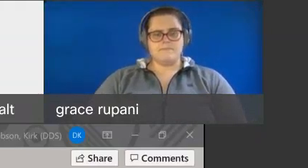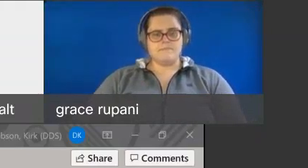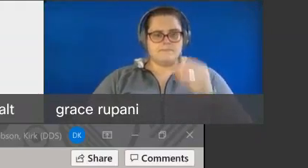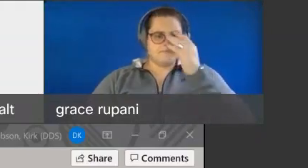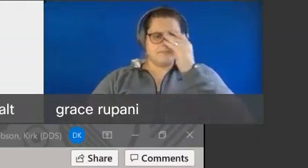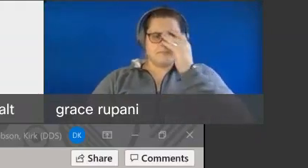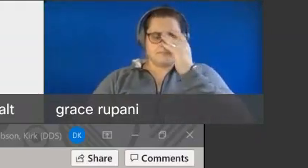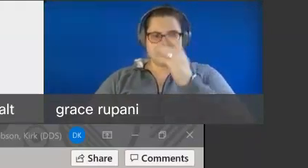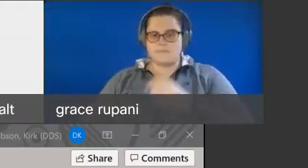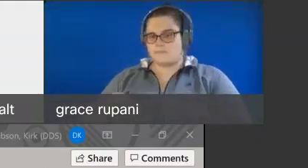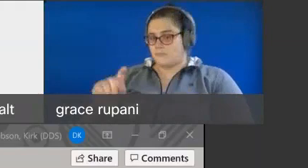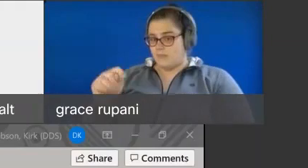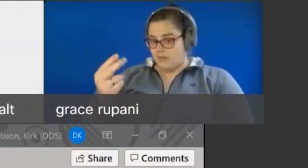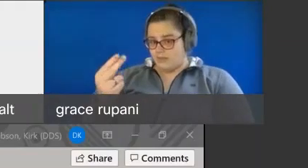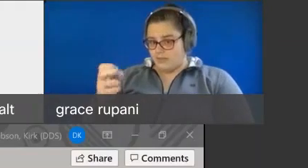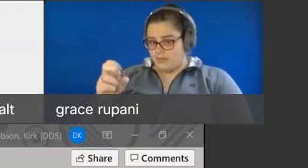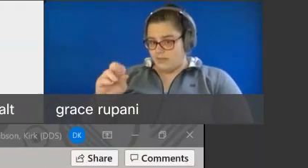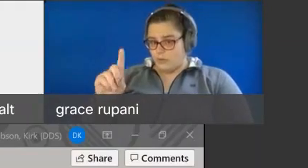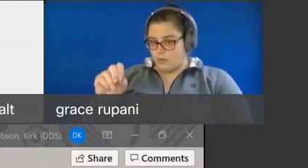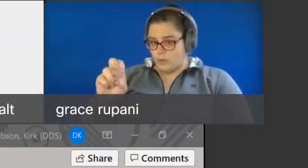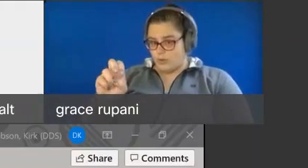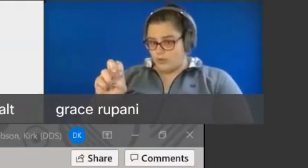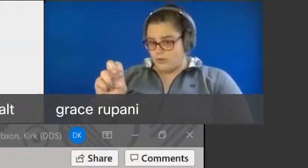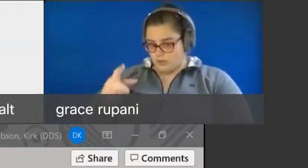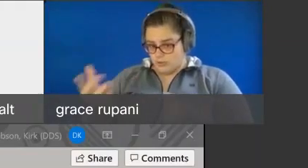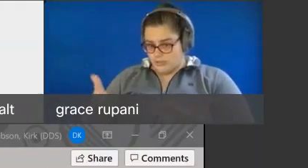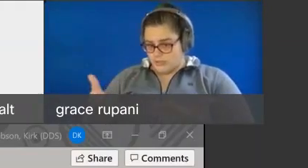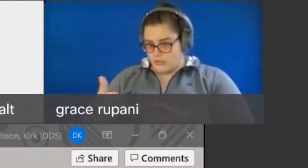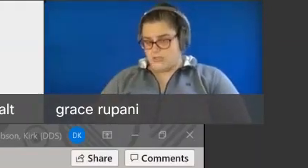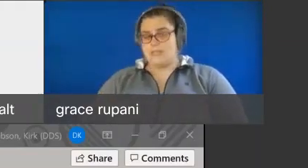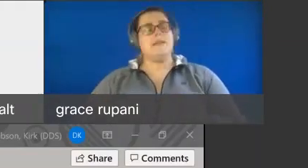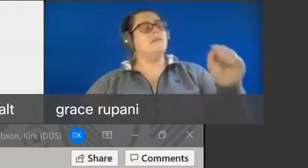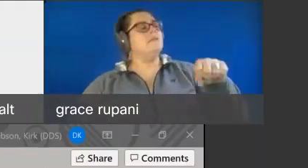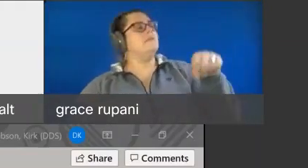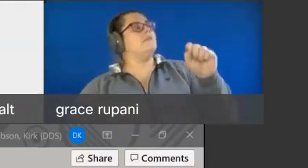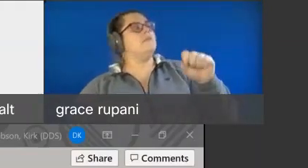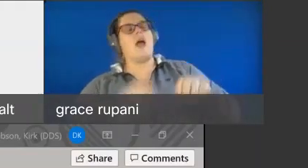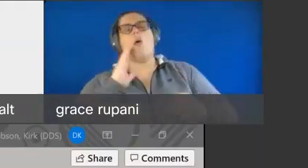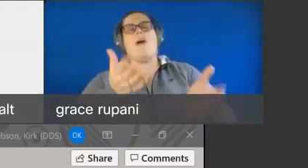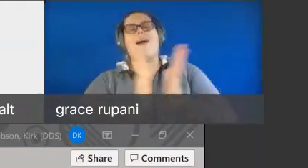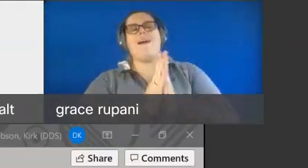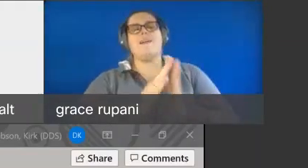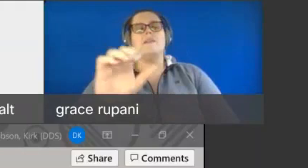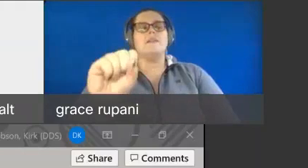Theodore, are you with us? yeah. I'm going to have Sabrina to do the presentation.